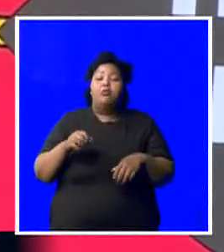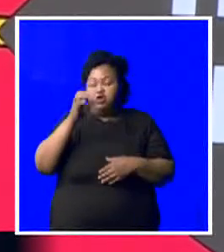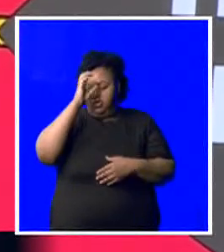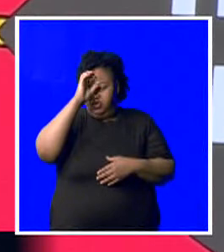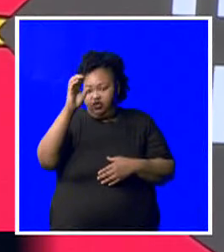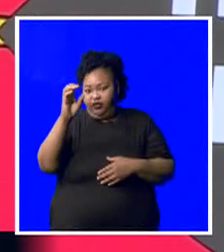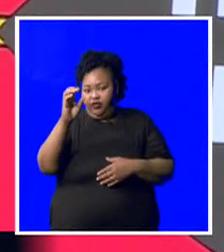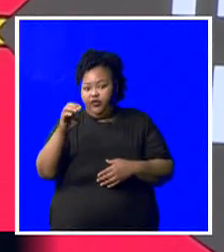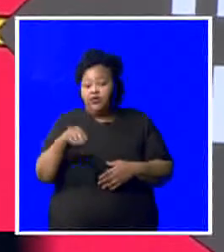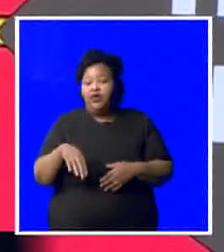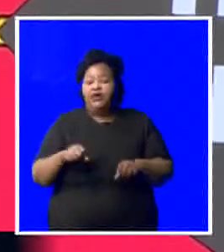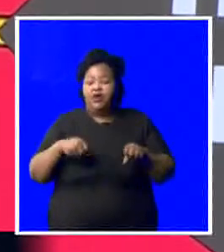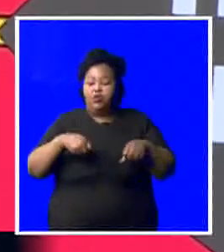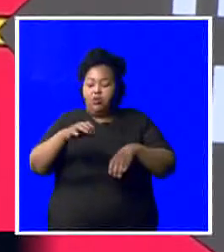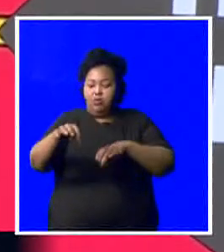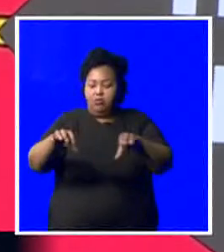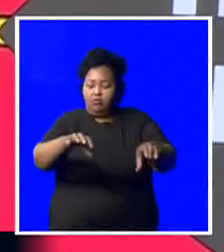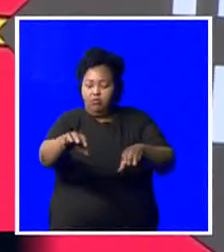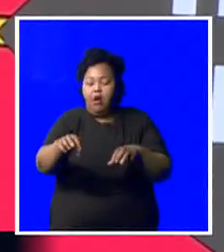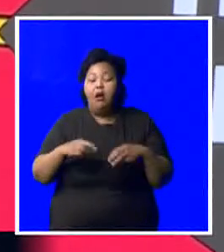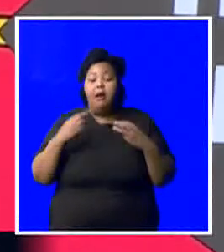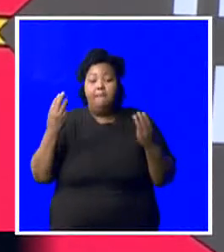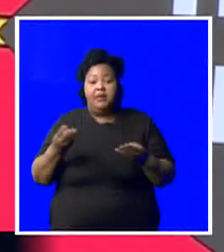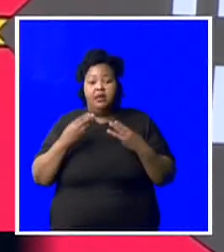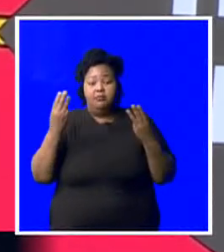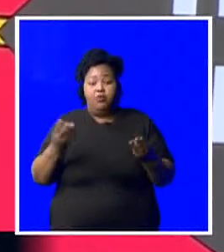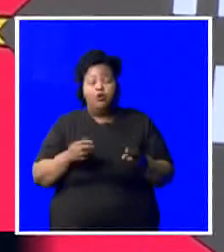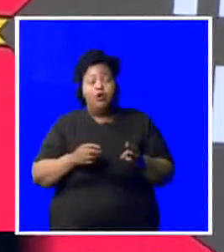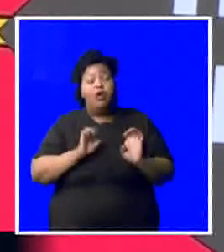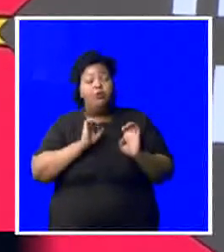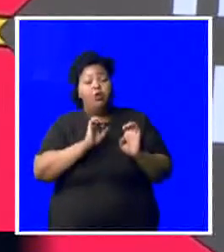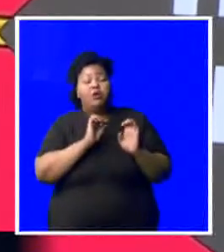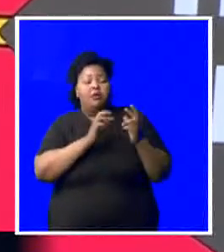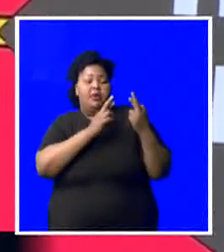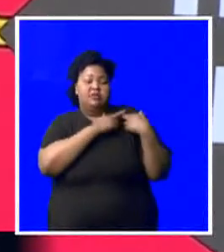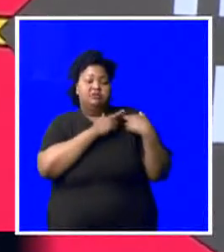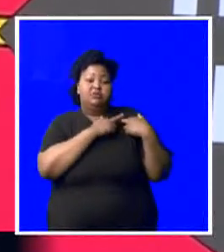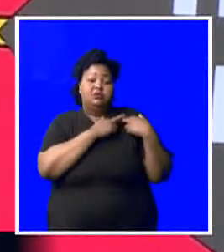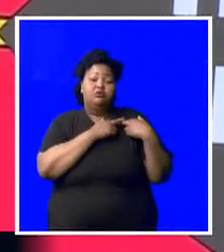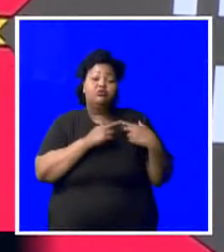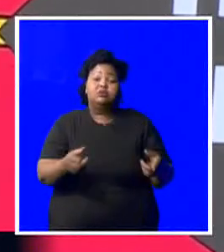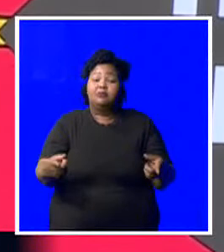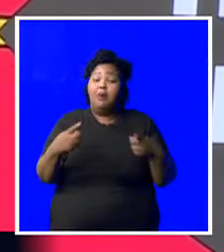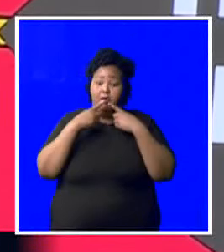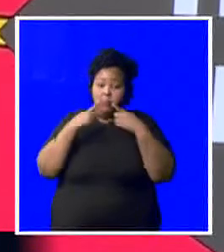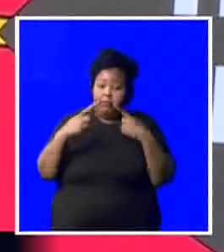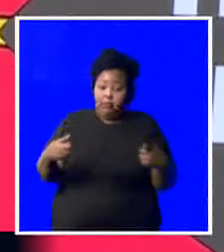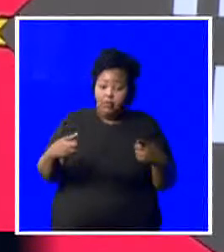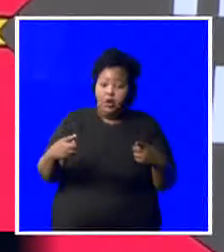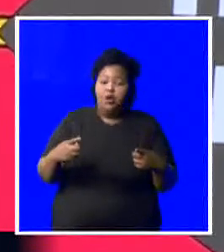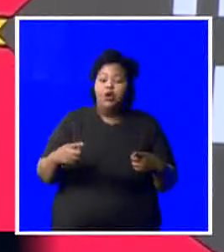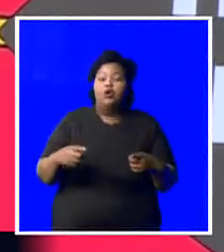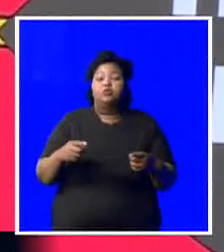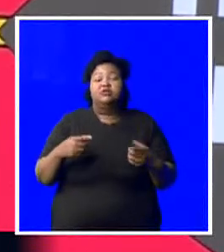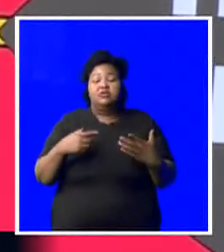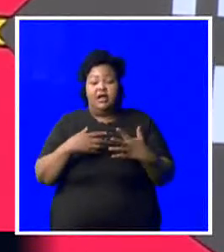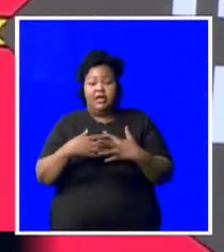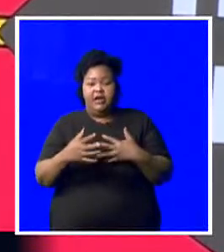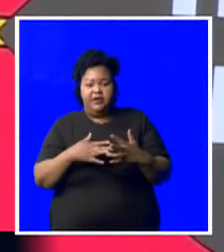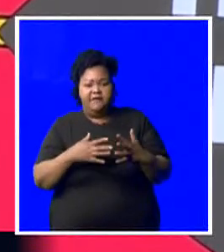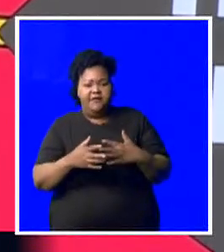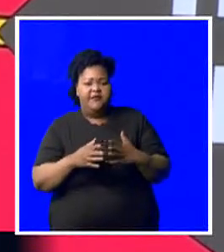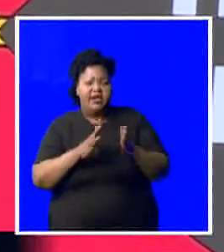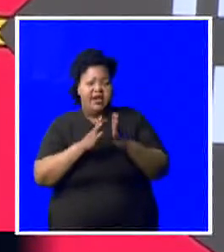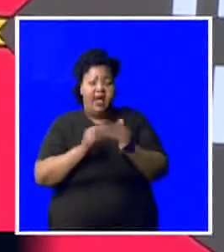phindze nduna nkulu abe ngilo muntu lotawuconza ukuthi konke lokwendekako eve kwendeka